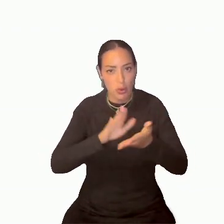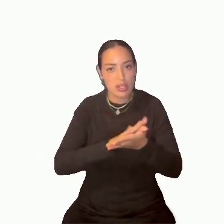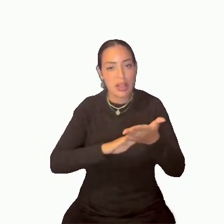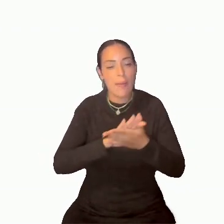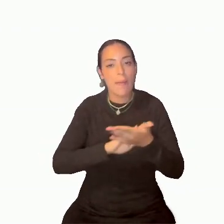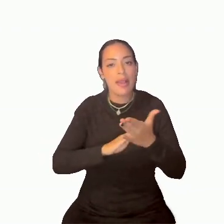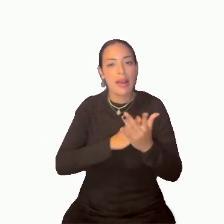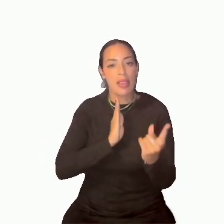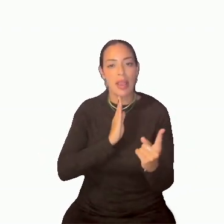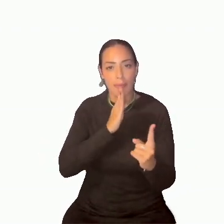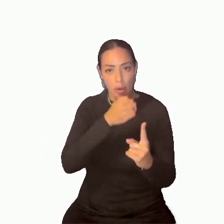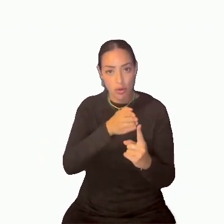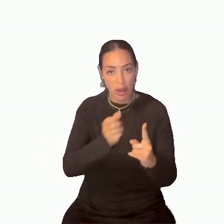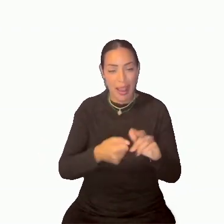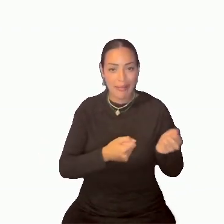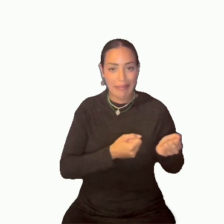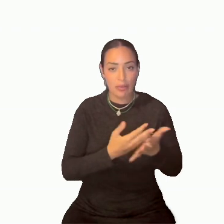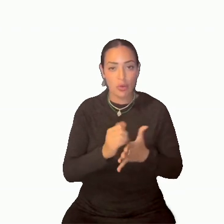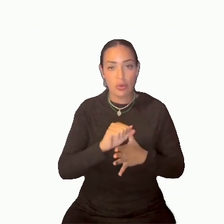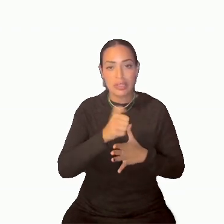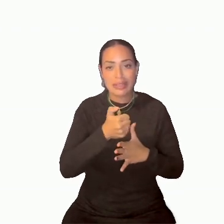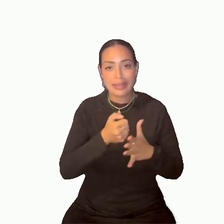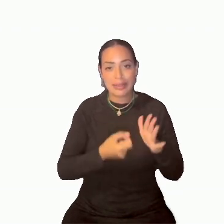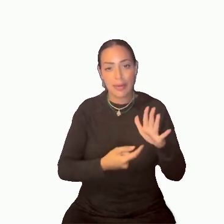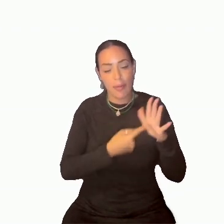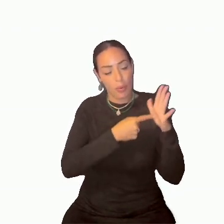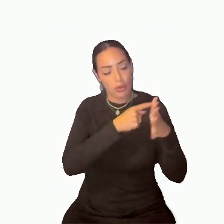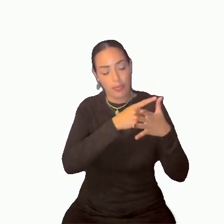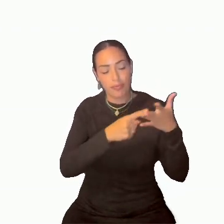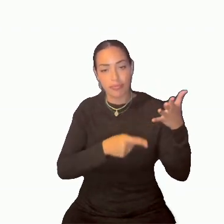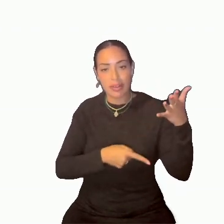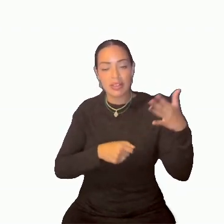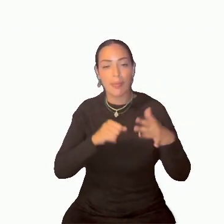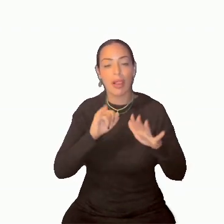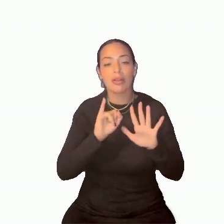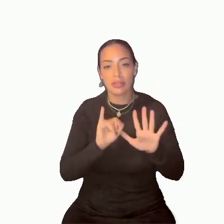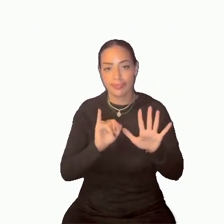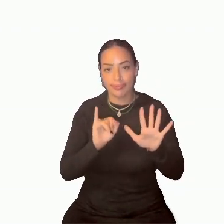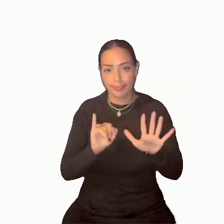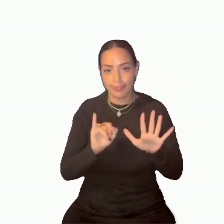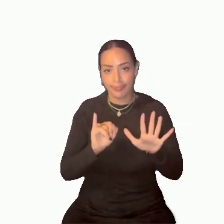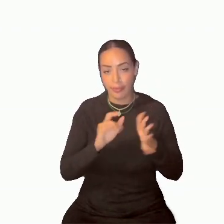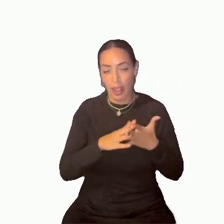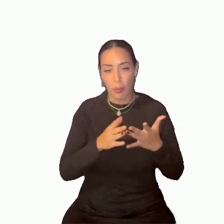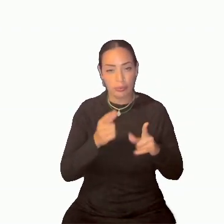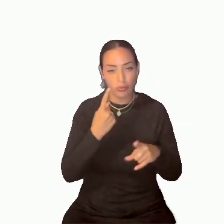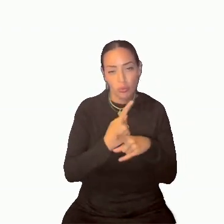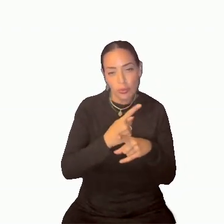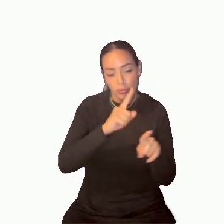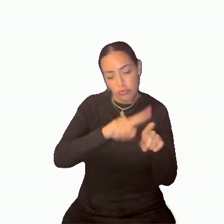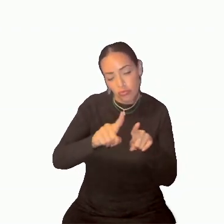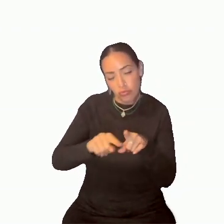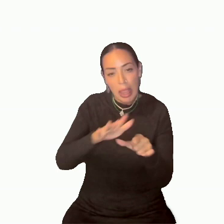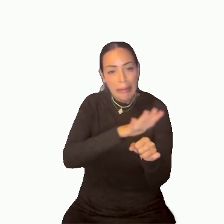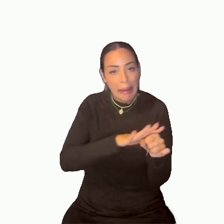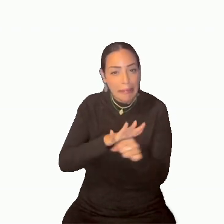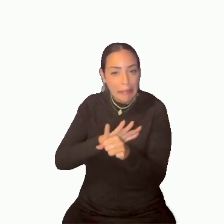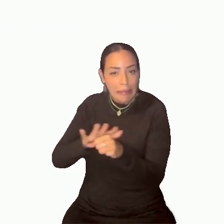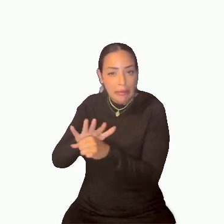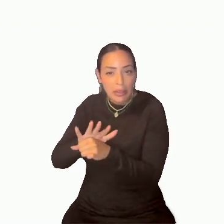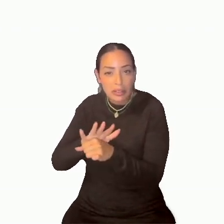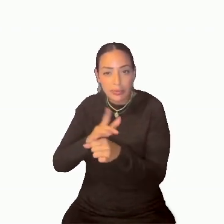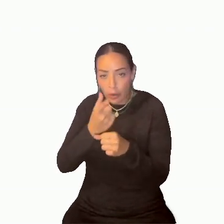introduce its 6 key principles, drawing on a number of case studies to illustrate how these elements can and should be applied in